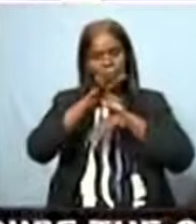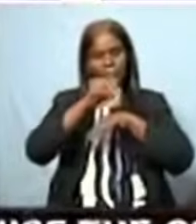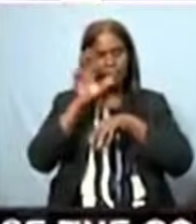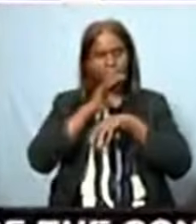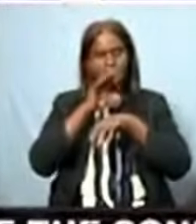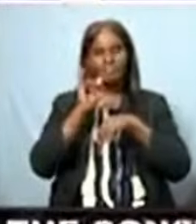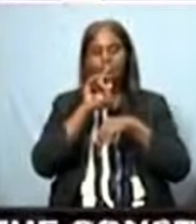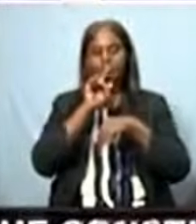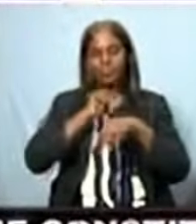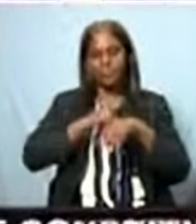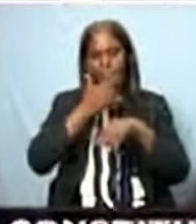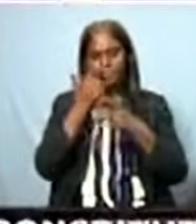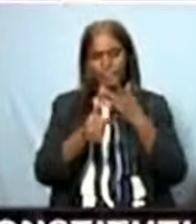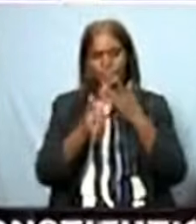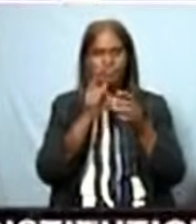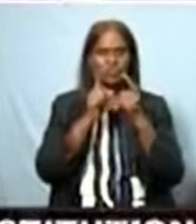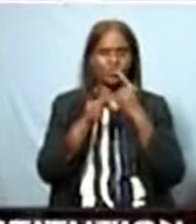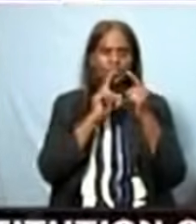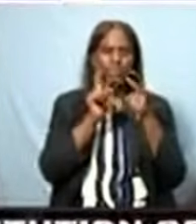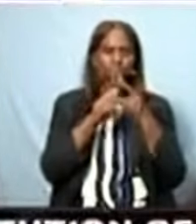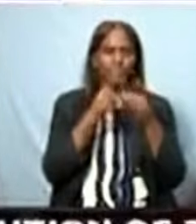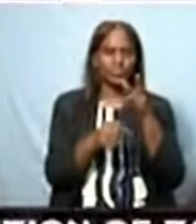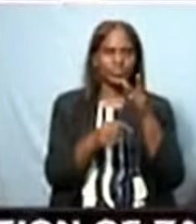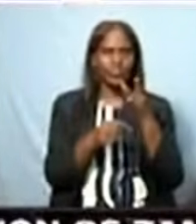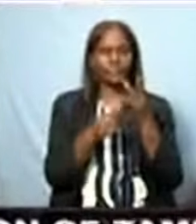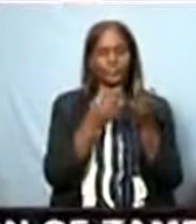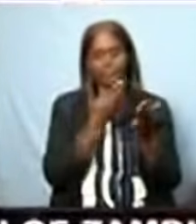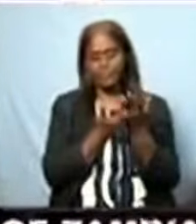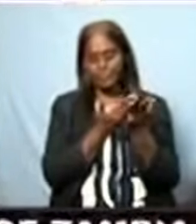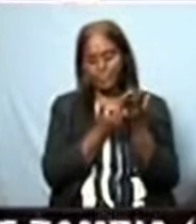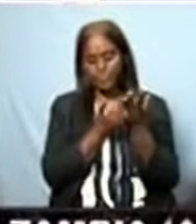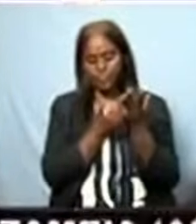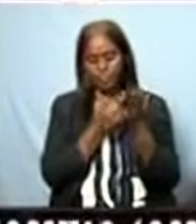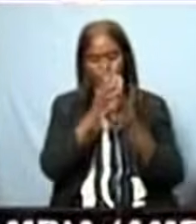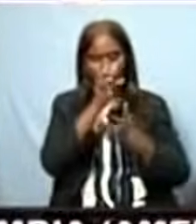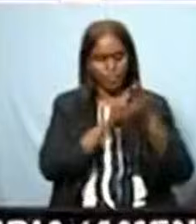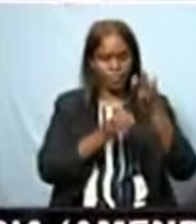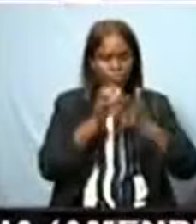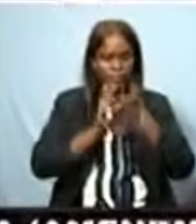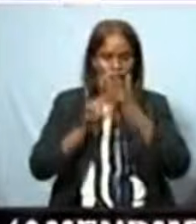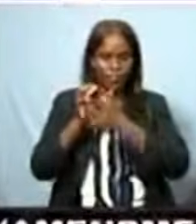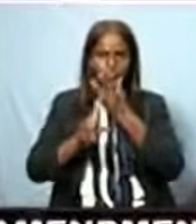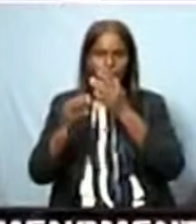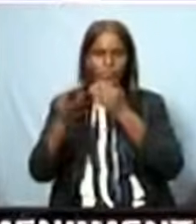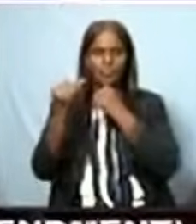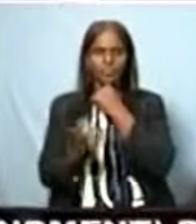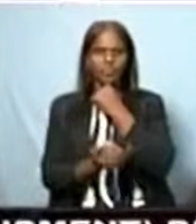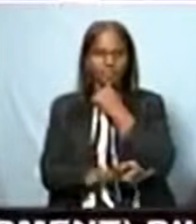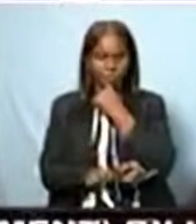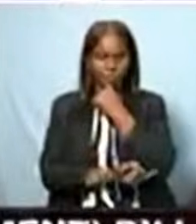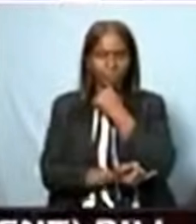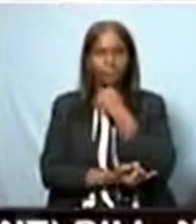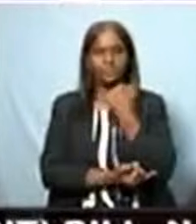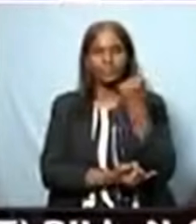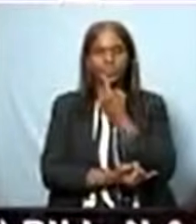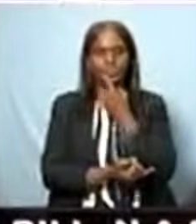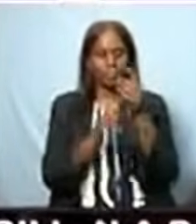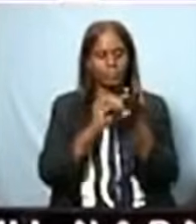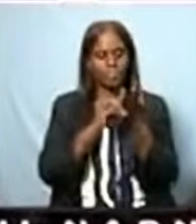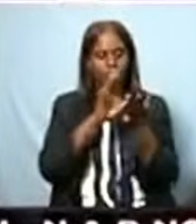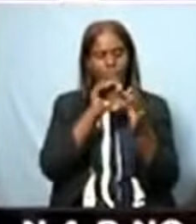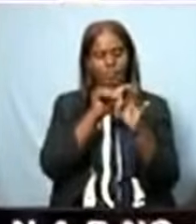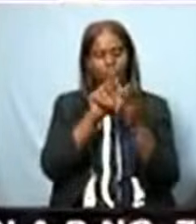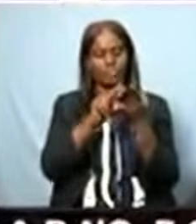that we are supposed to speak to the clause to clause of the bill, would like to put it on